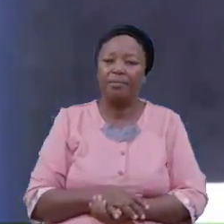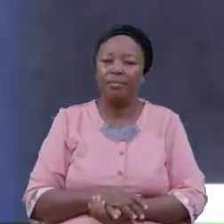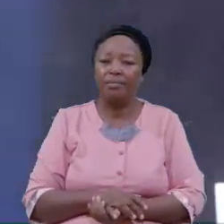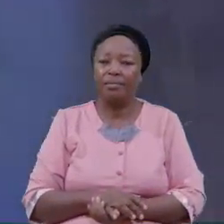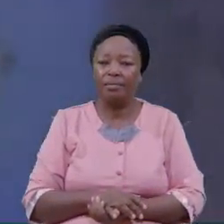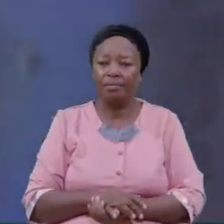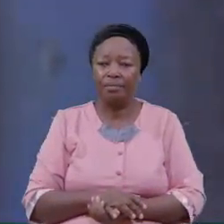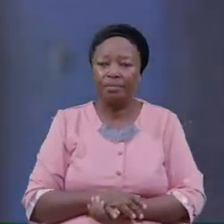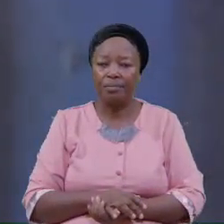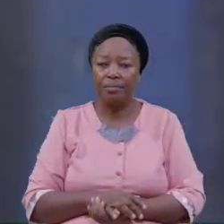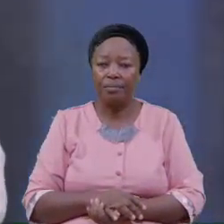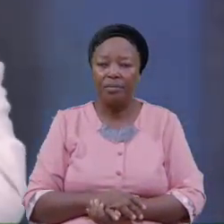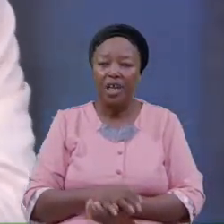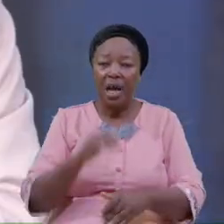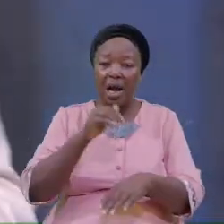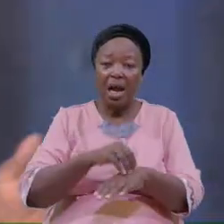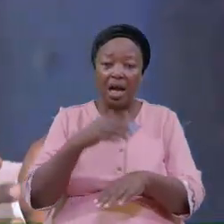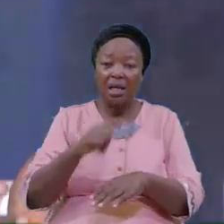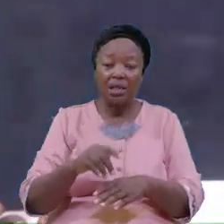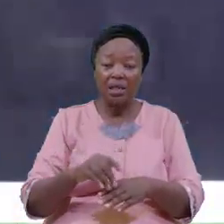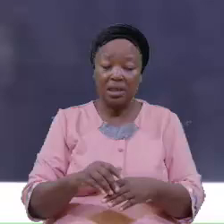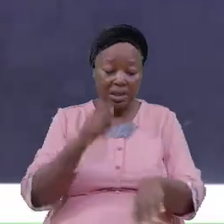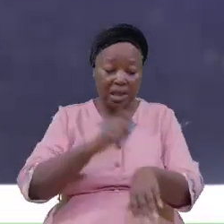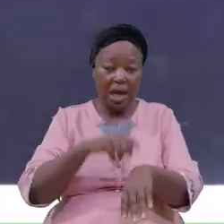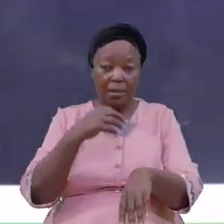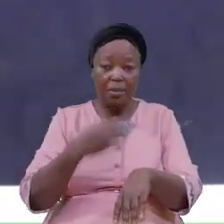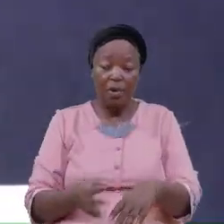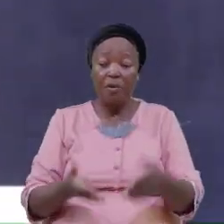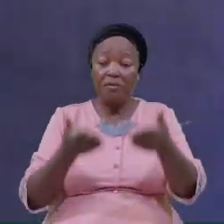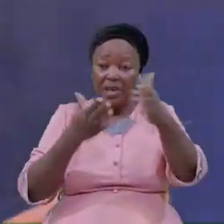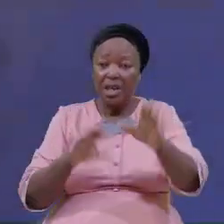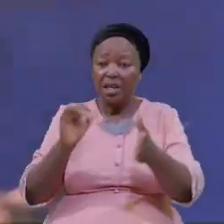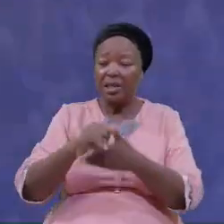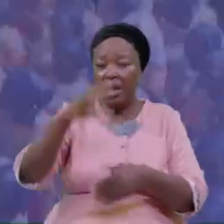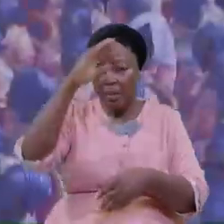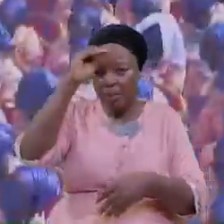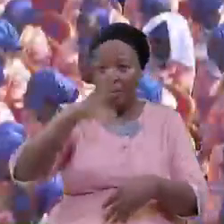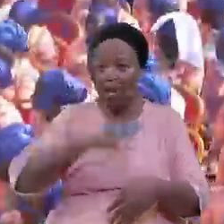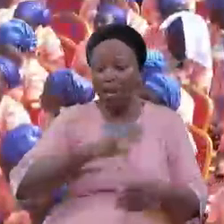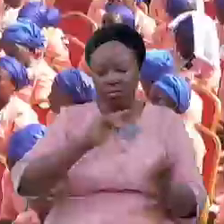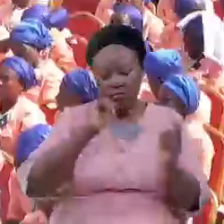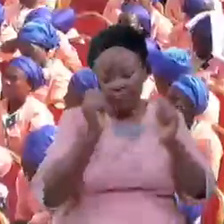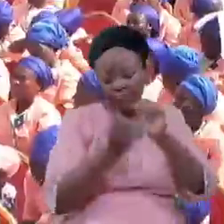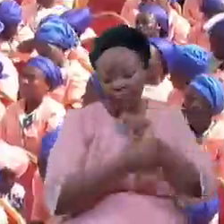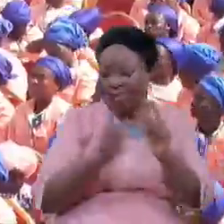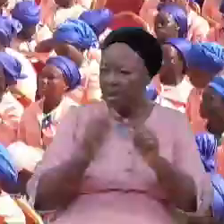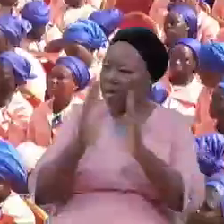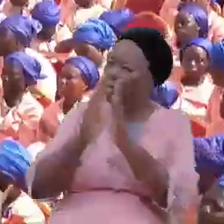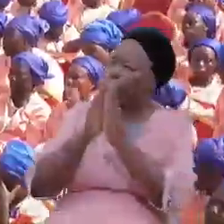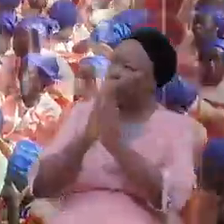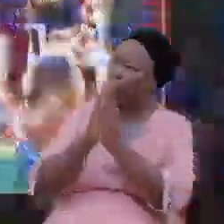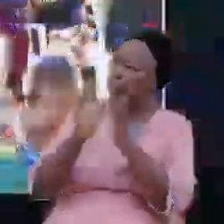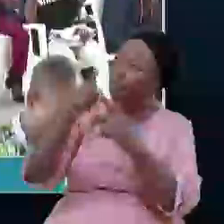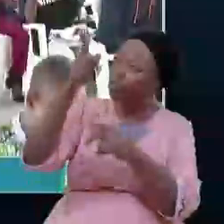At the face of death, that man turned and said, God, I need to do some other things before I